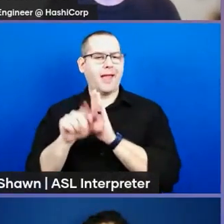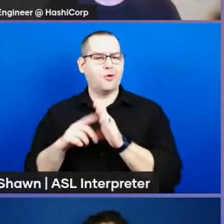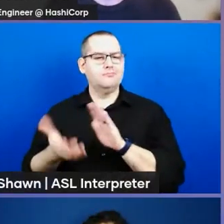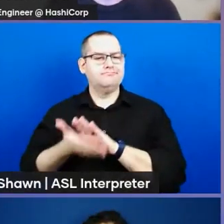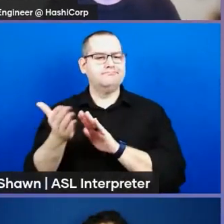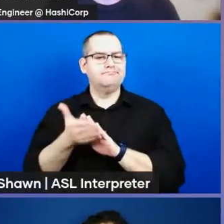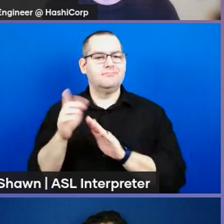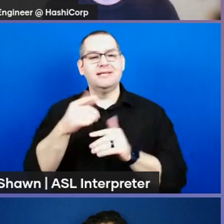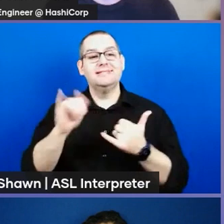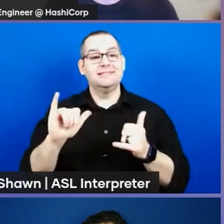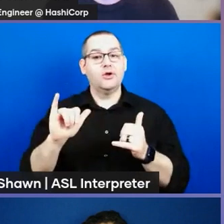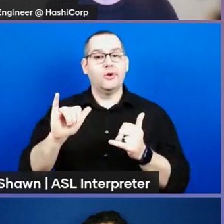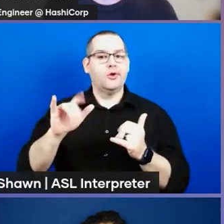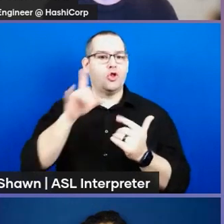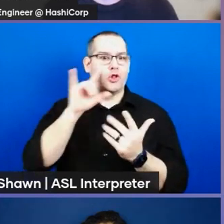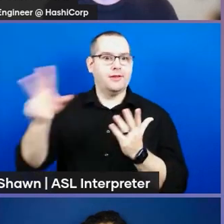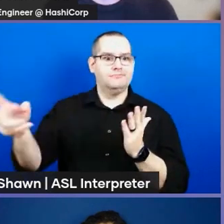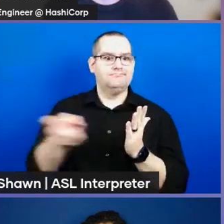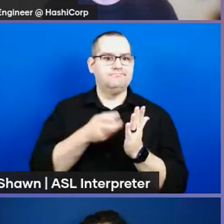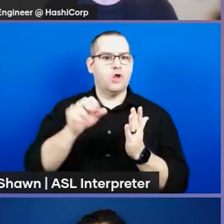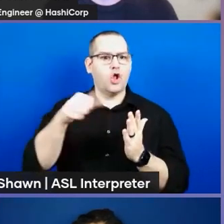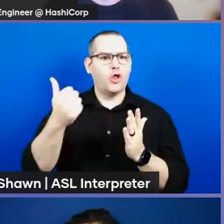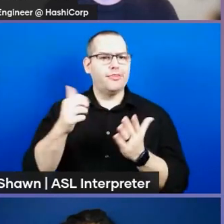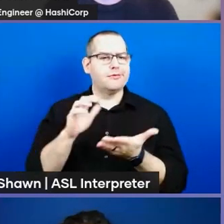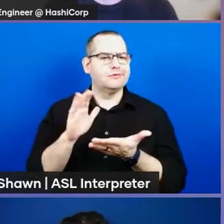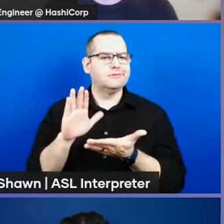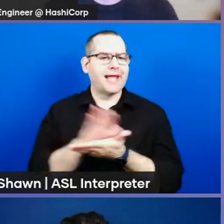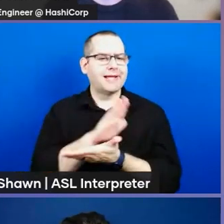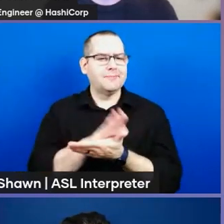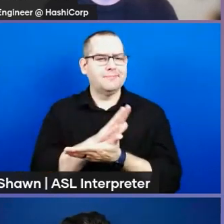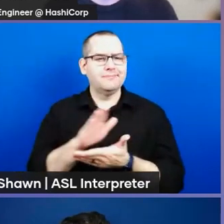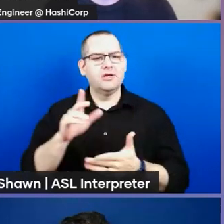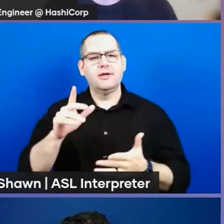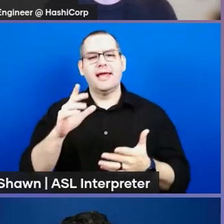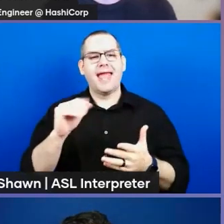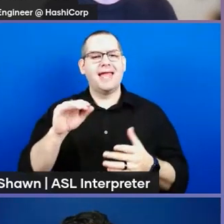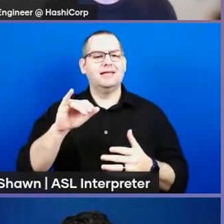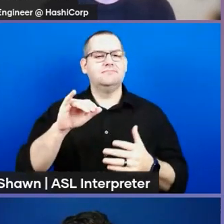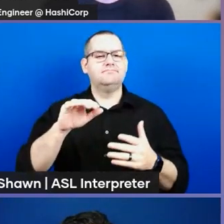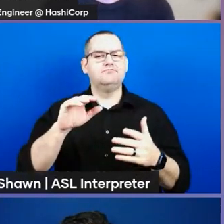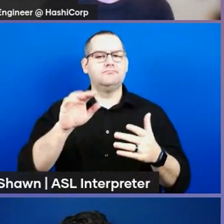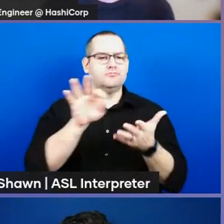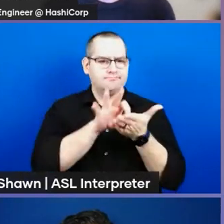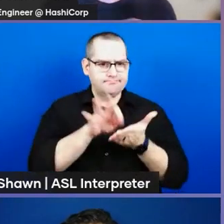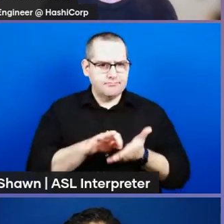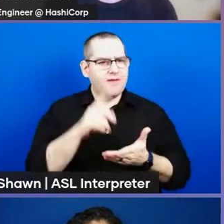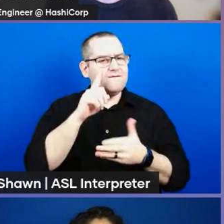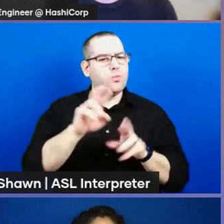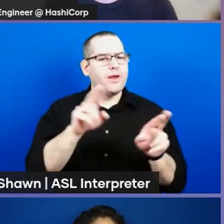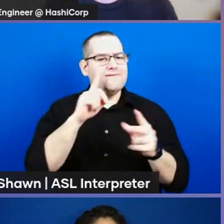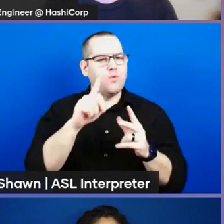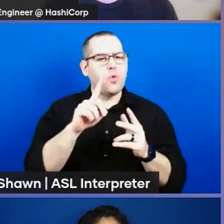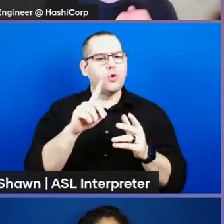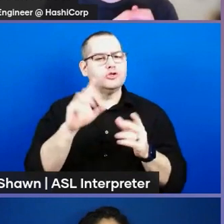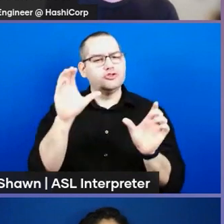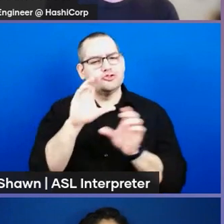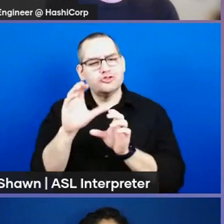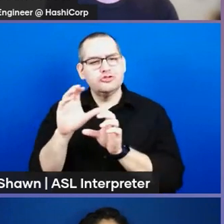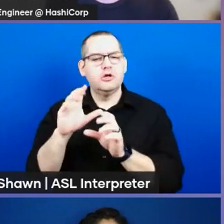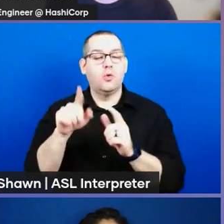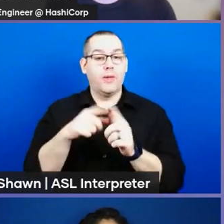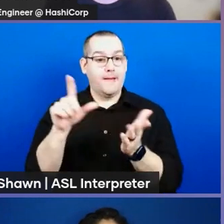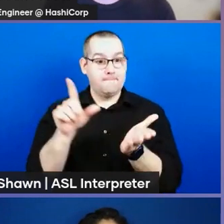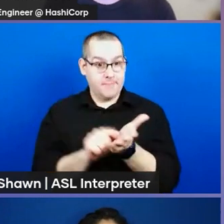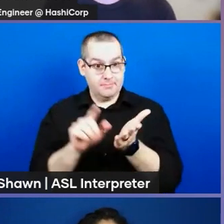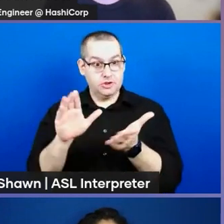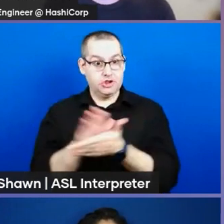continually pulls for updated documents and indexes them for search. So basically, when you publish a document, we put it